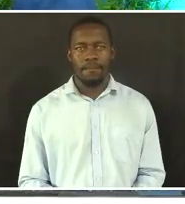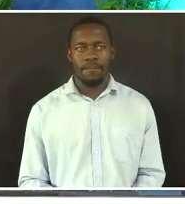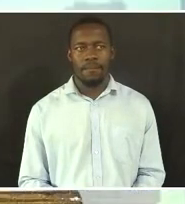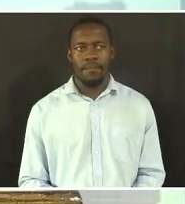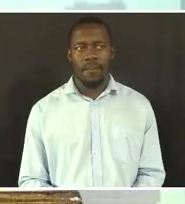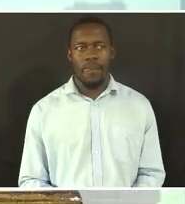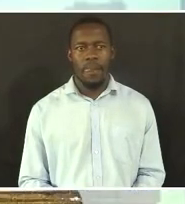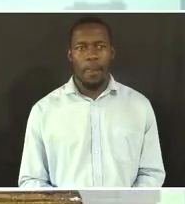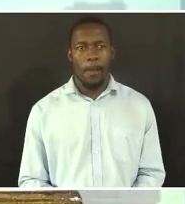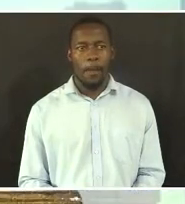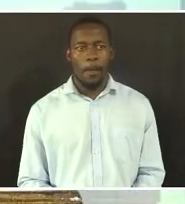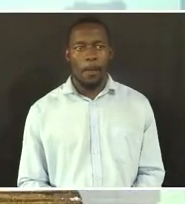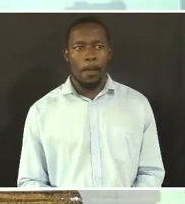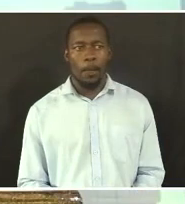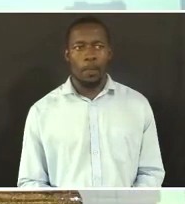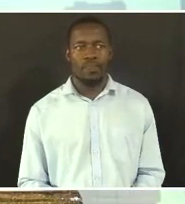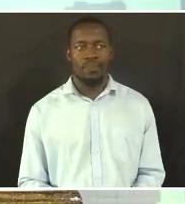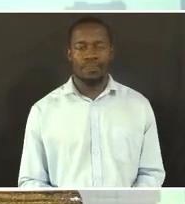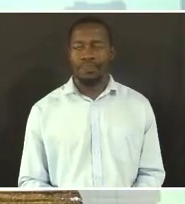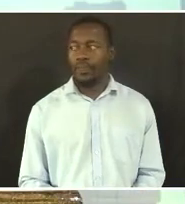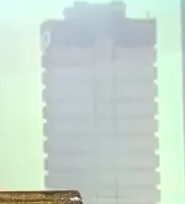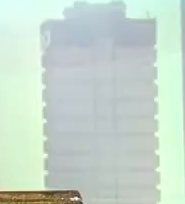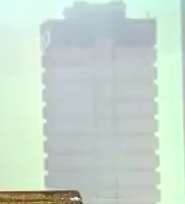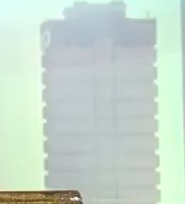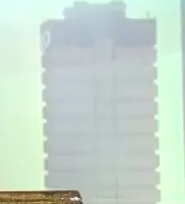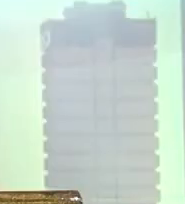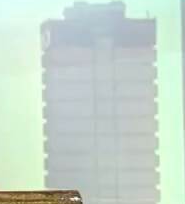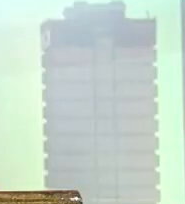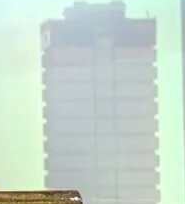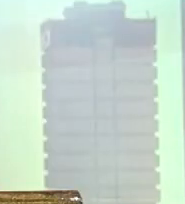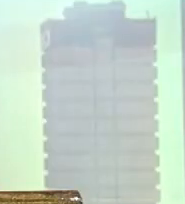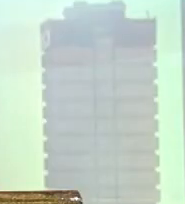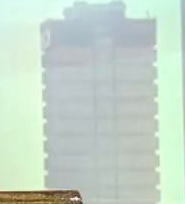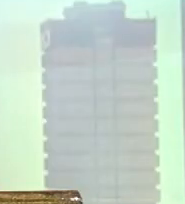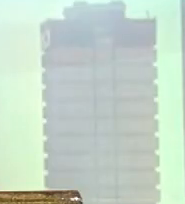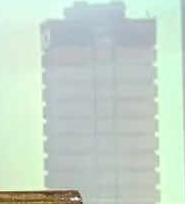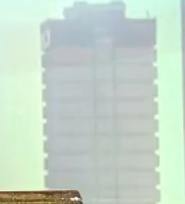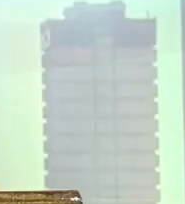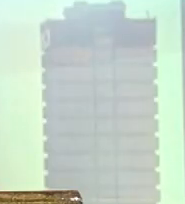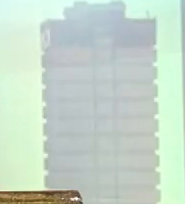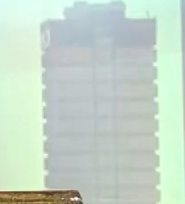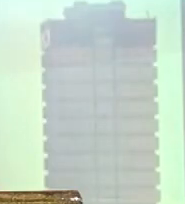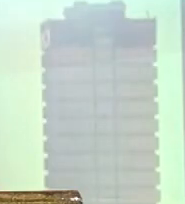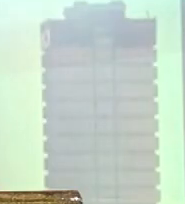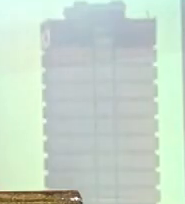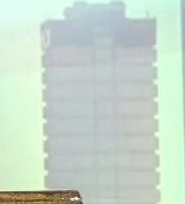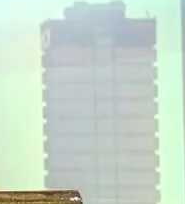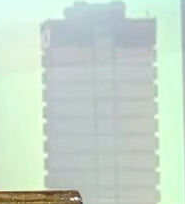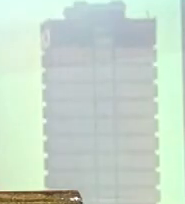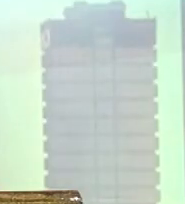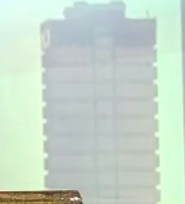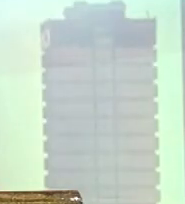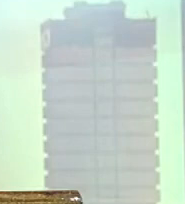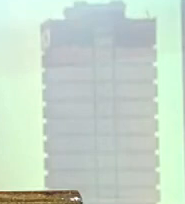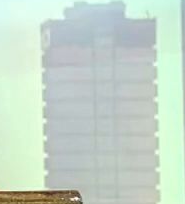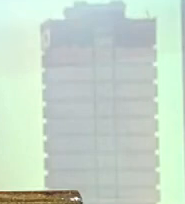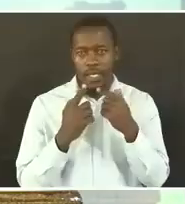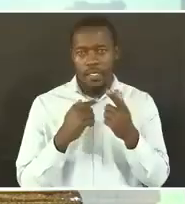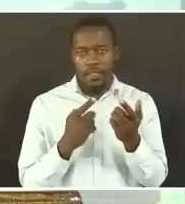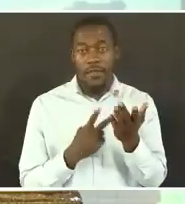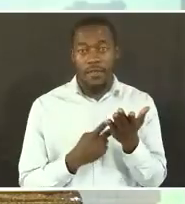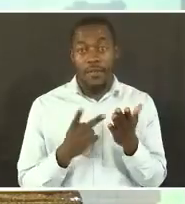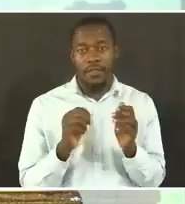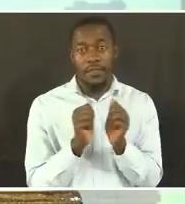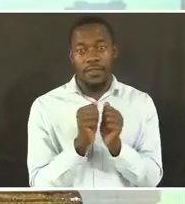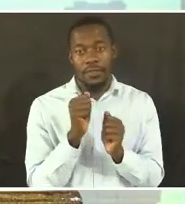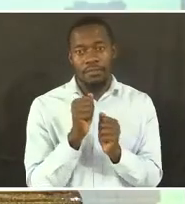tactic so that I can retain you. I'm not changing. Listen, the Bible says in verses 15 of Matthew